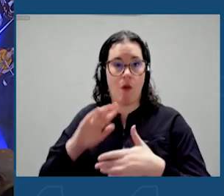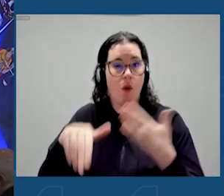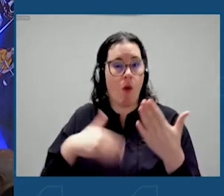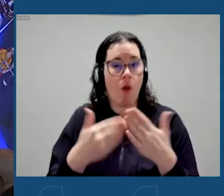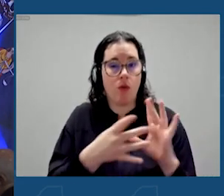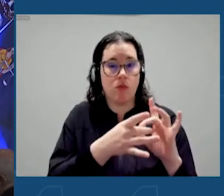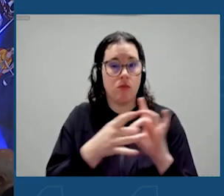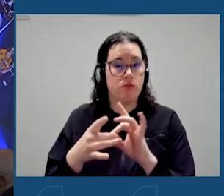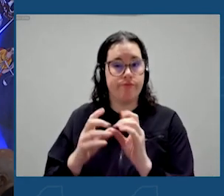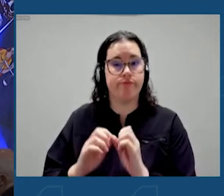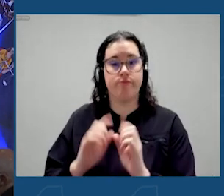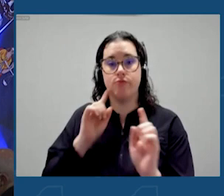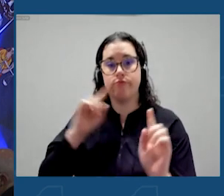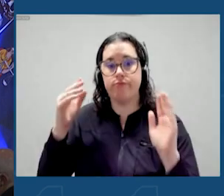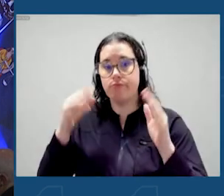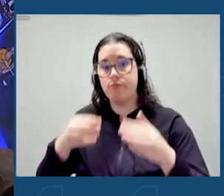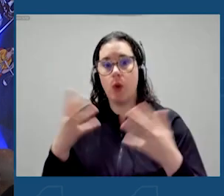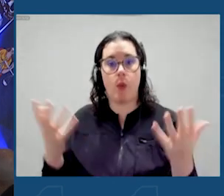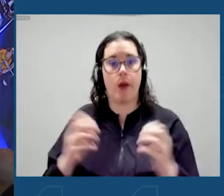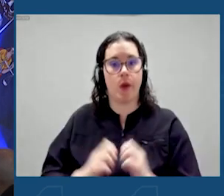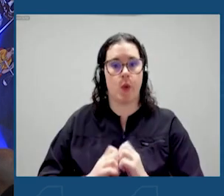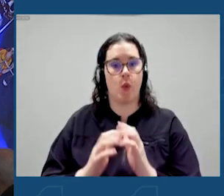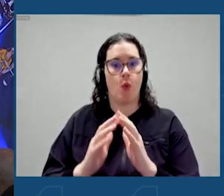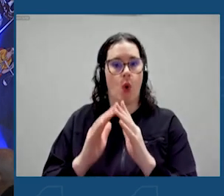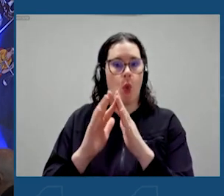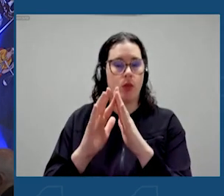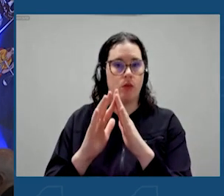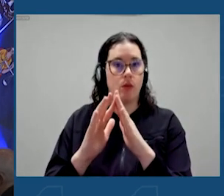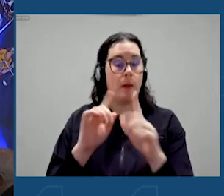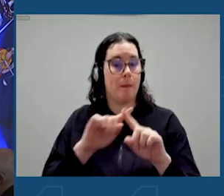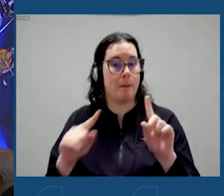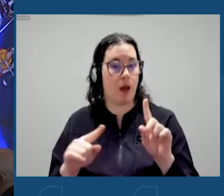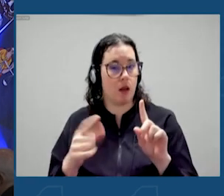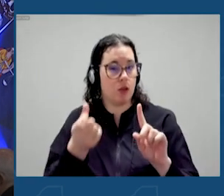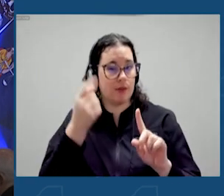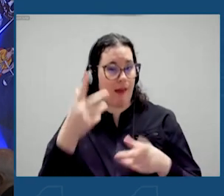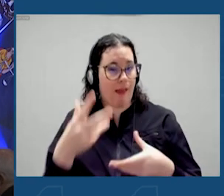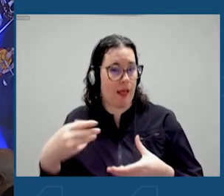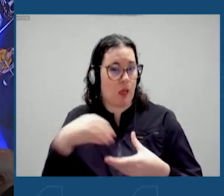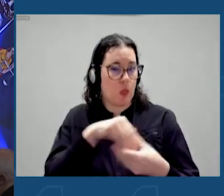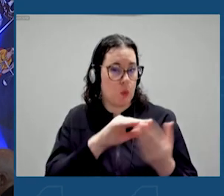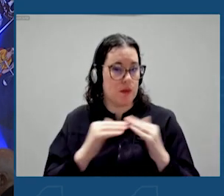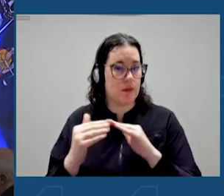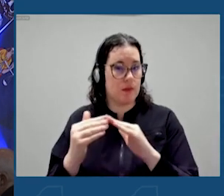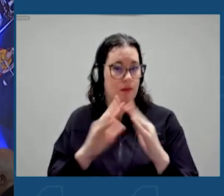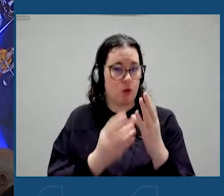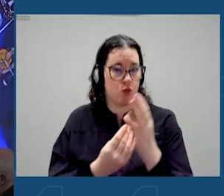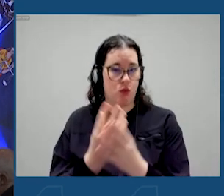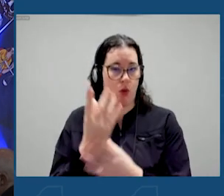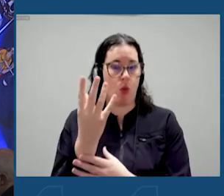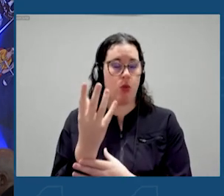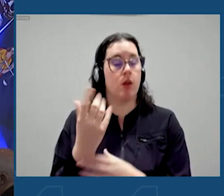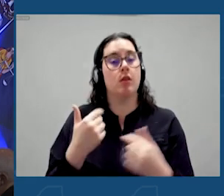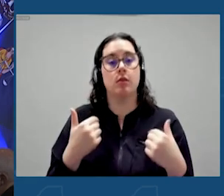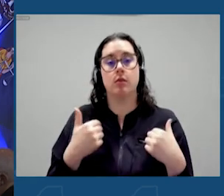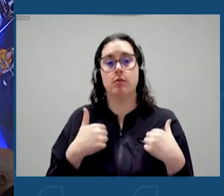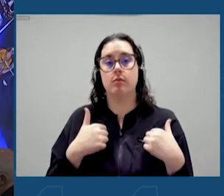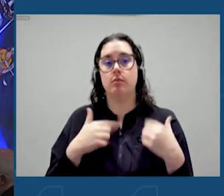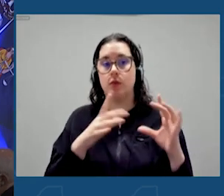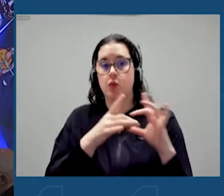growth, but it's about inclusive growth, and it is about